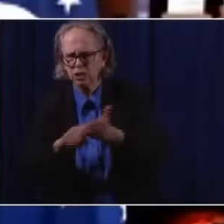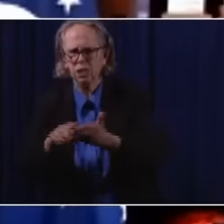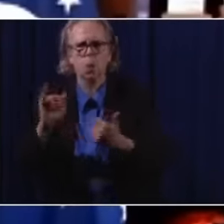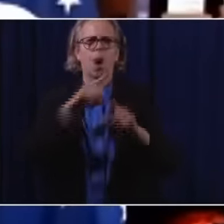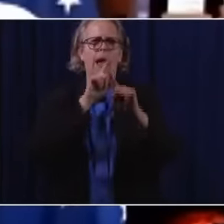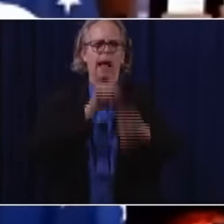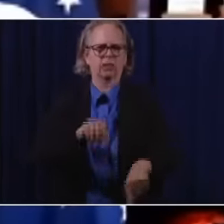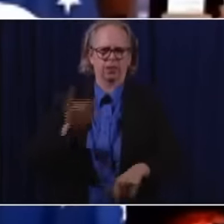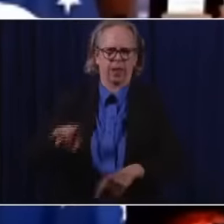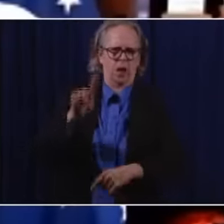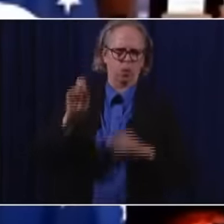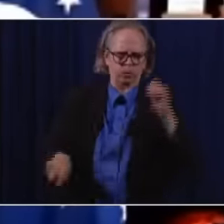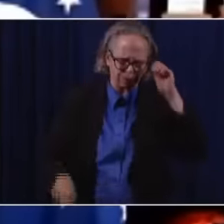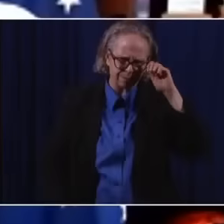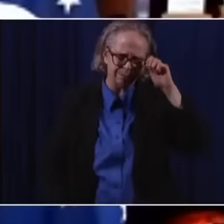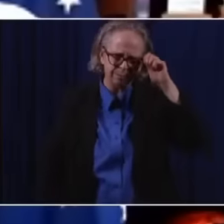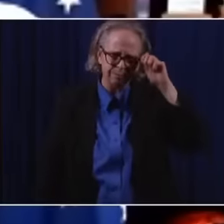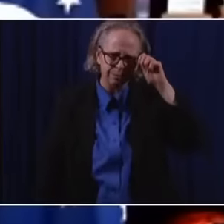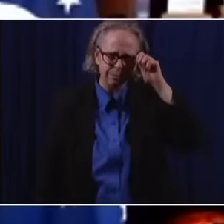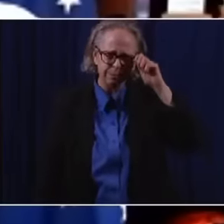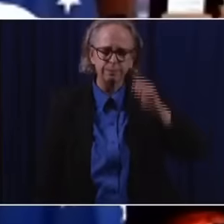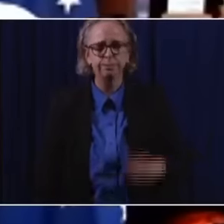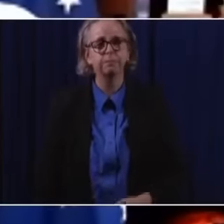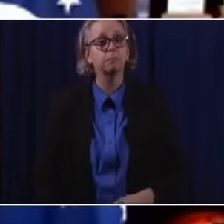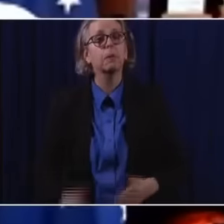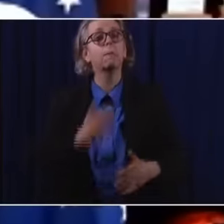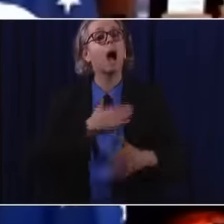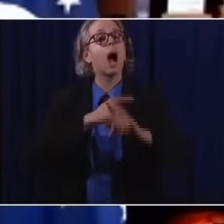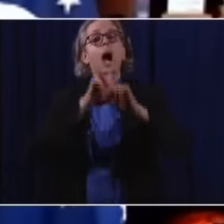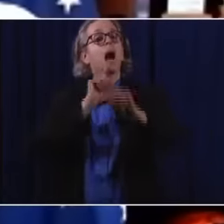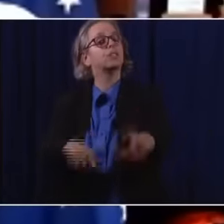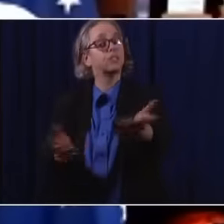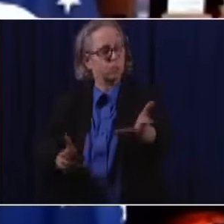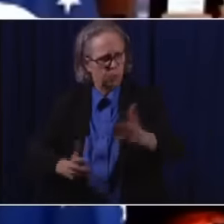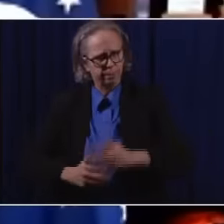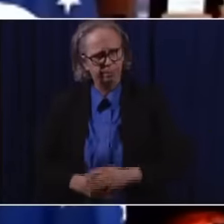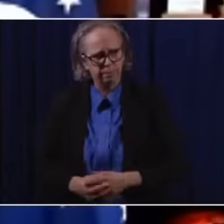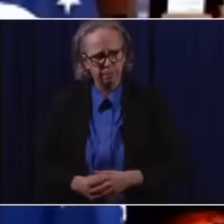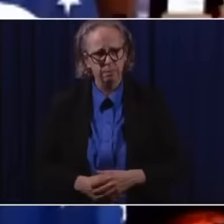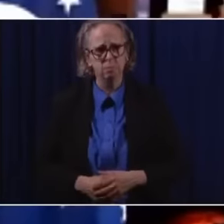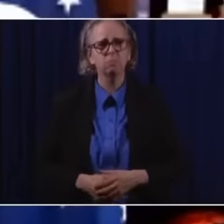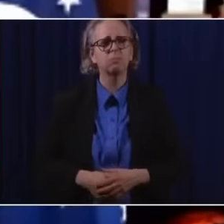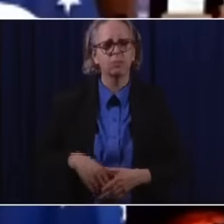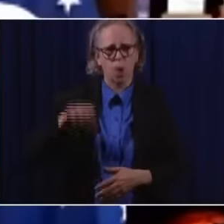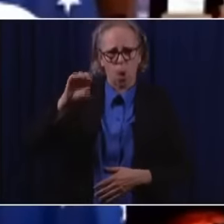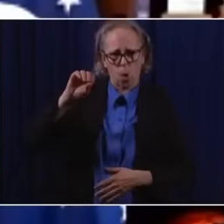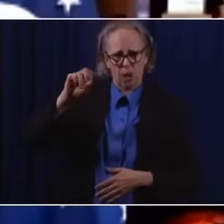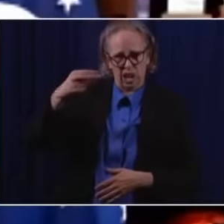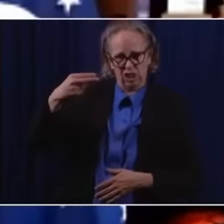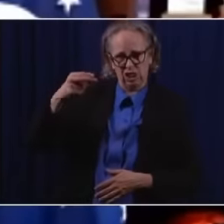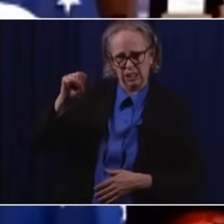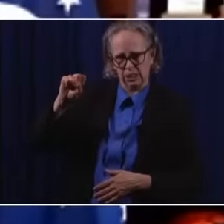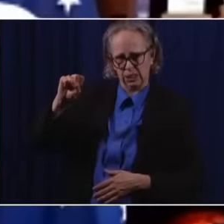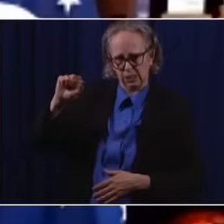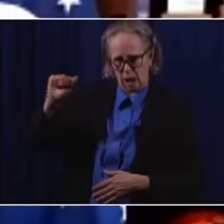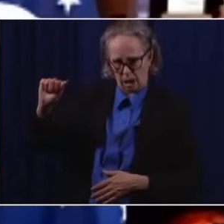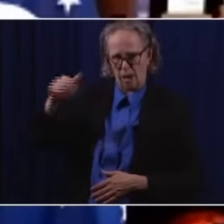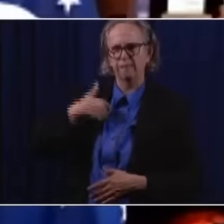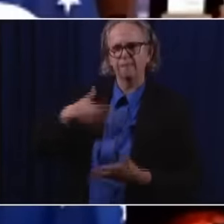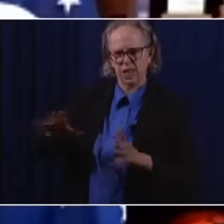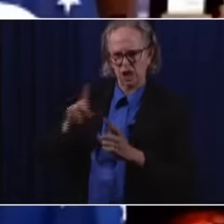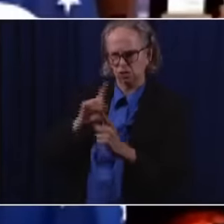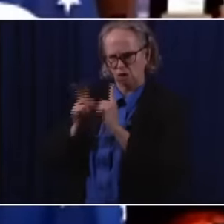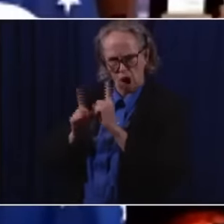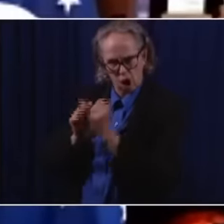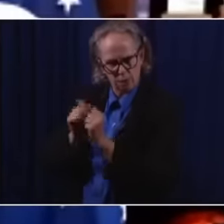We talked with the Ohio High School Athletic Association last fall, and for those of you who don't know, that as